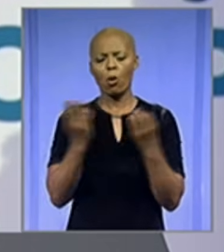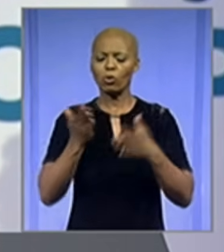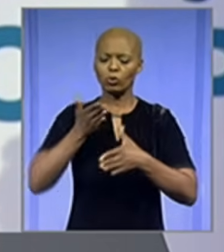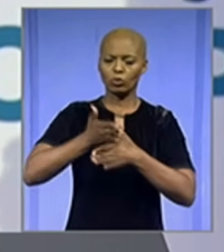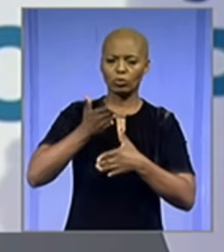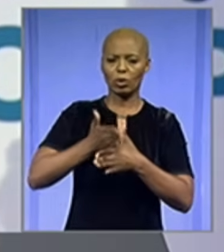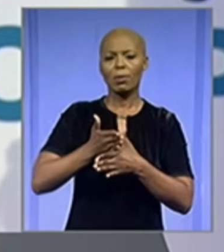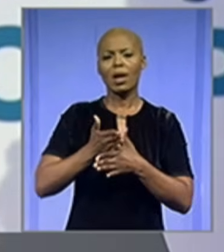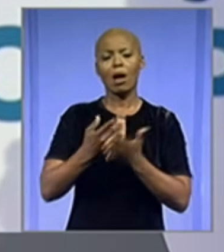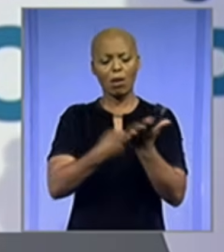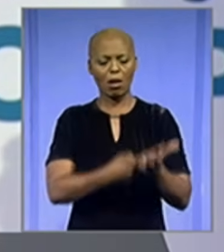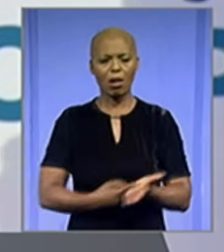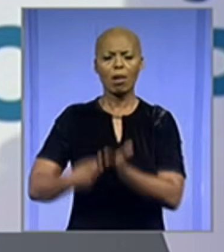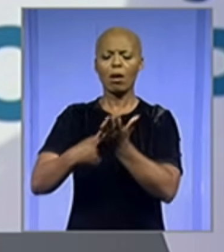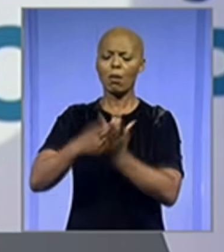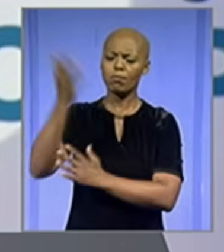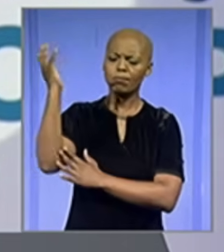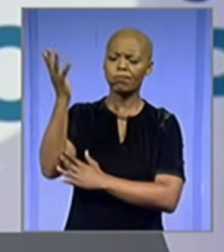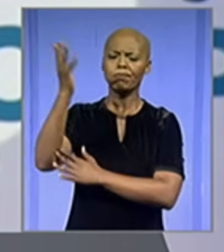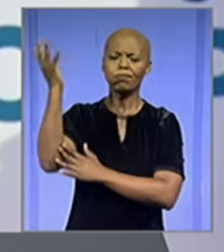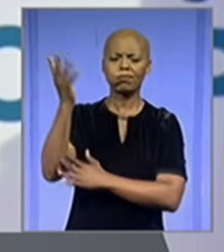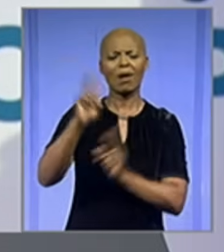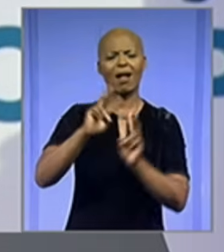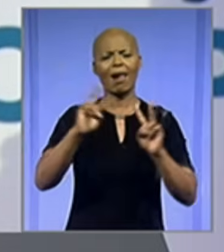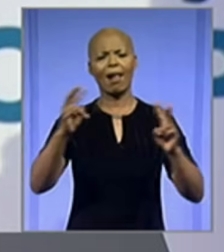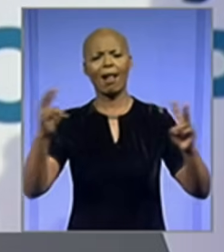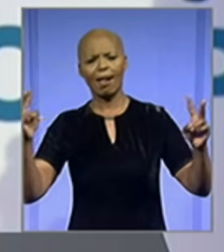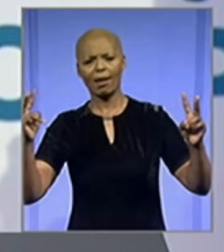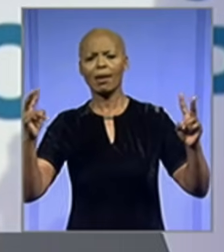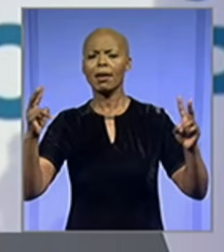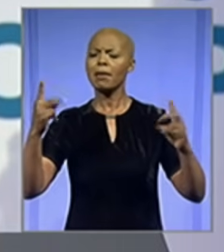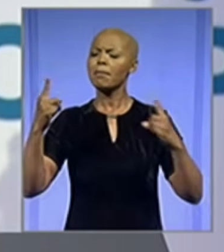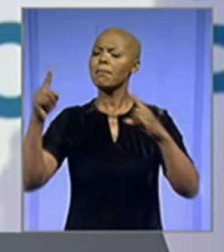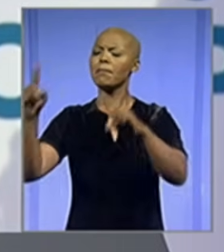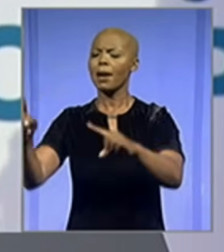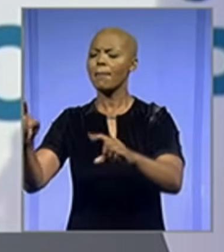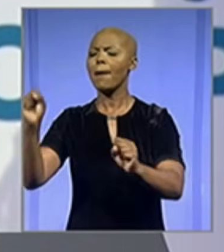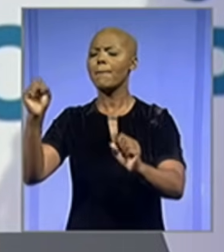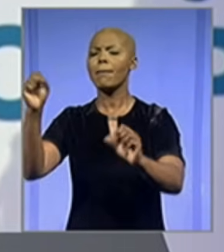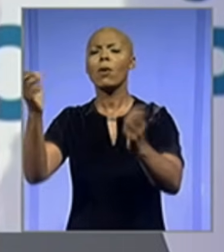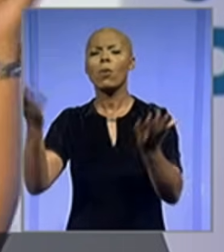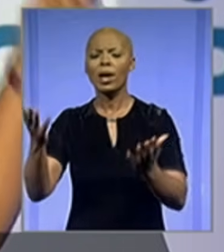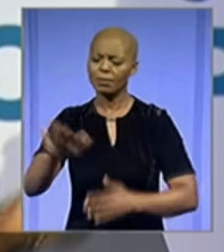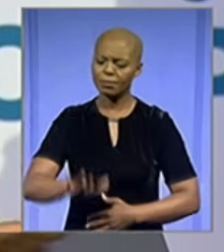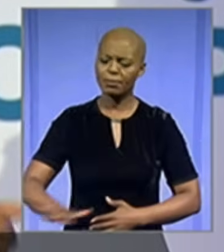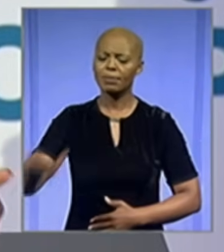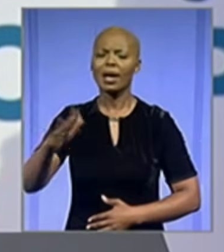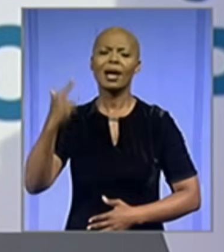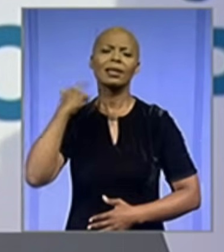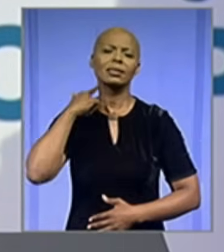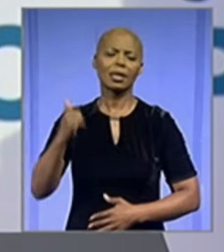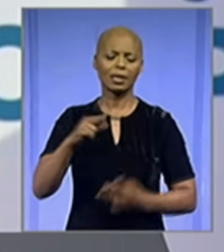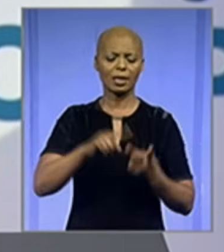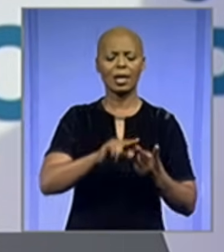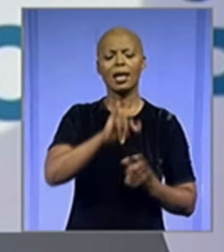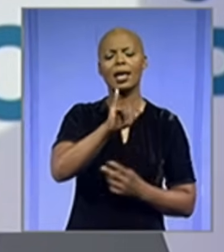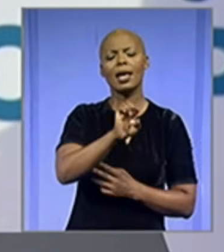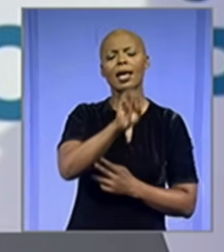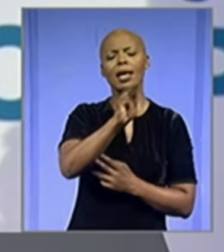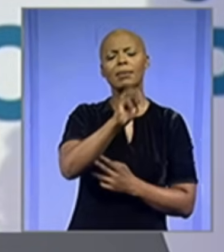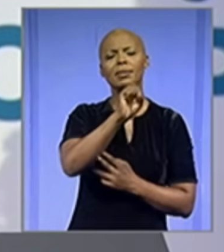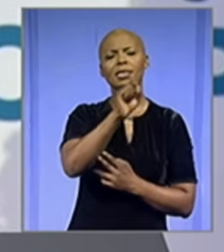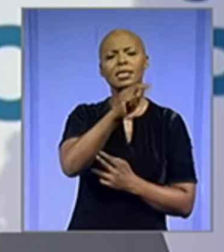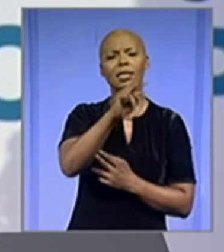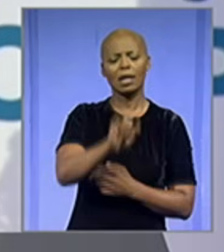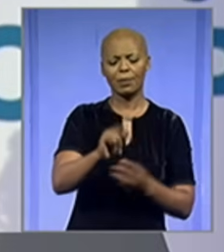these conversations, we might need to take them to Alexandra. We might need to take them to Msinga. We might need to take them